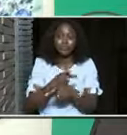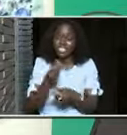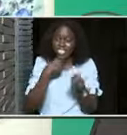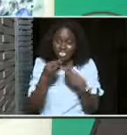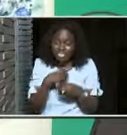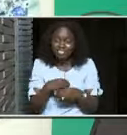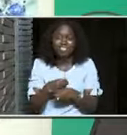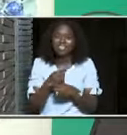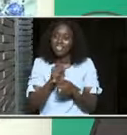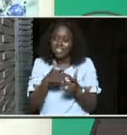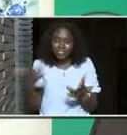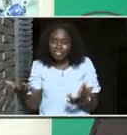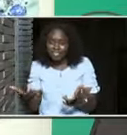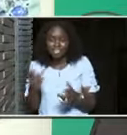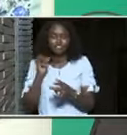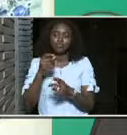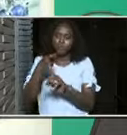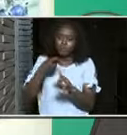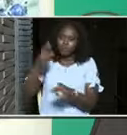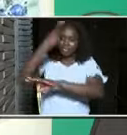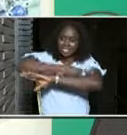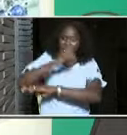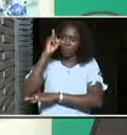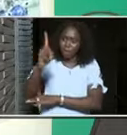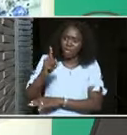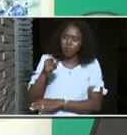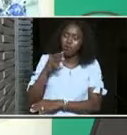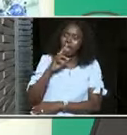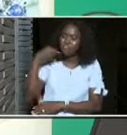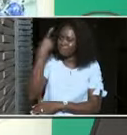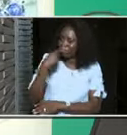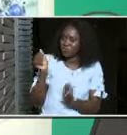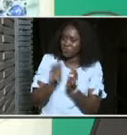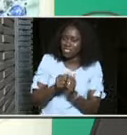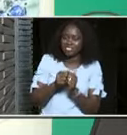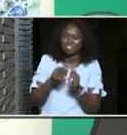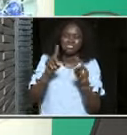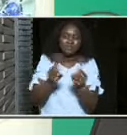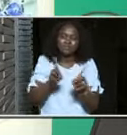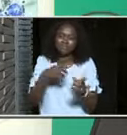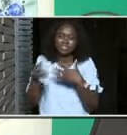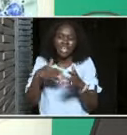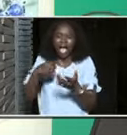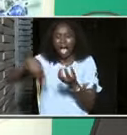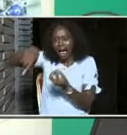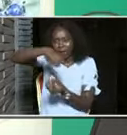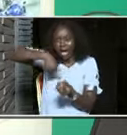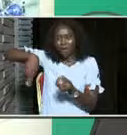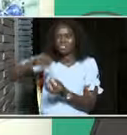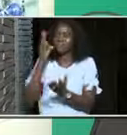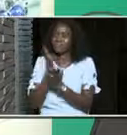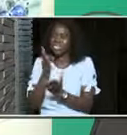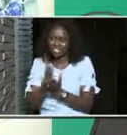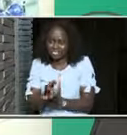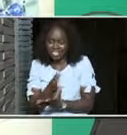in. And so from day one, you are confronted with essentially issues around financing. A